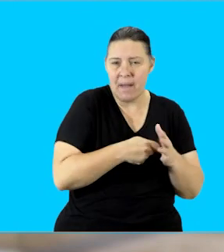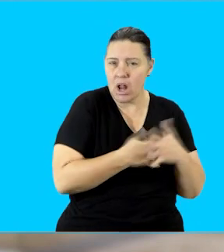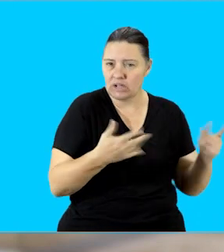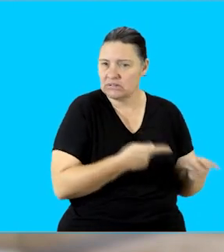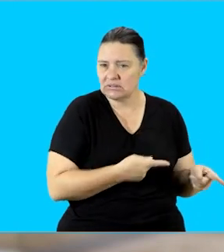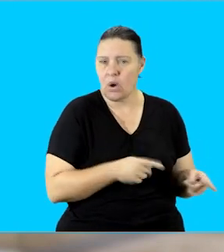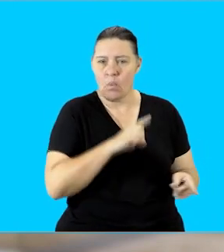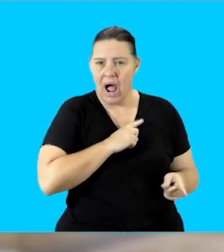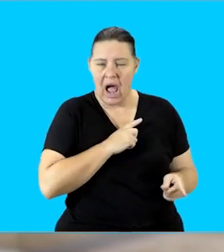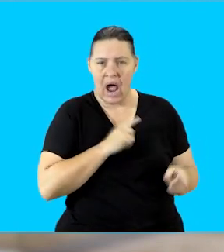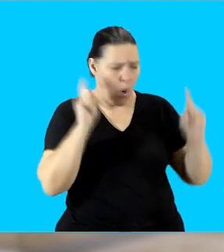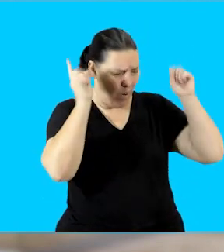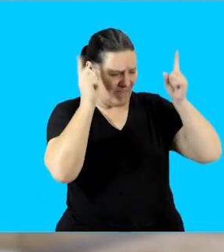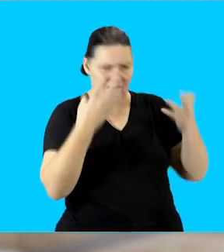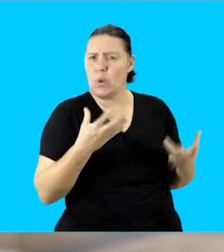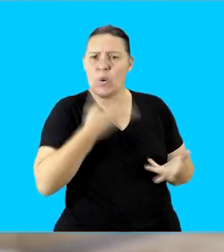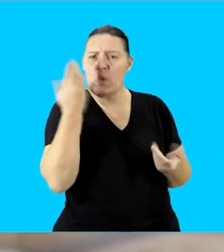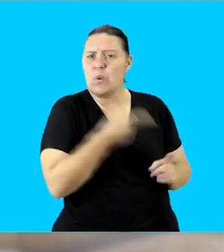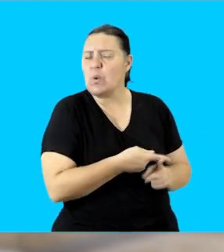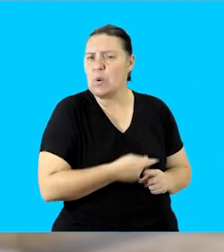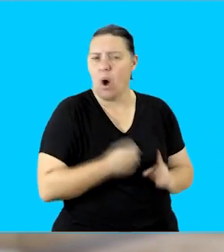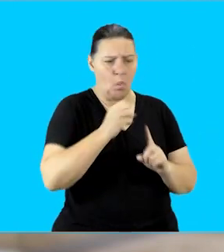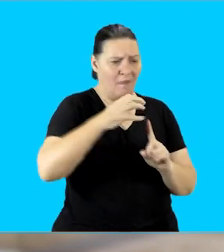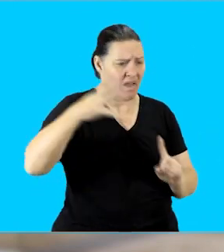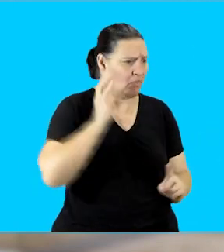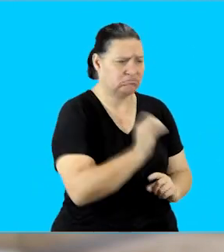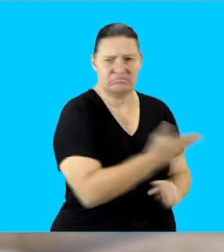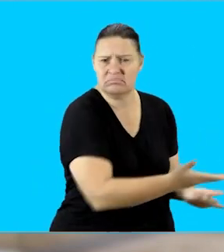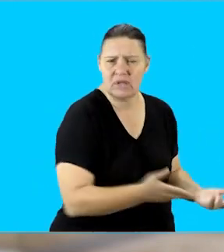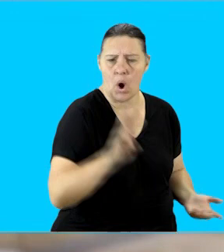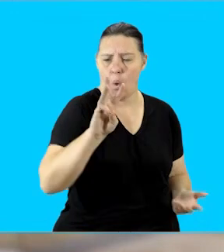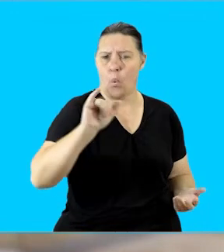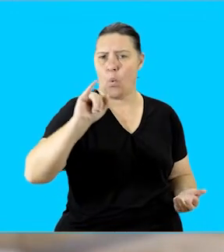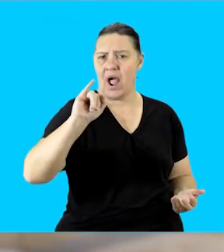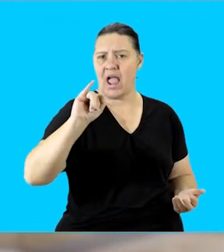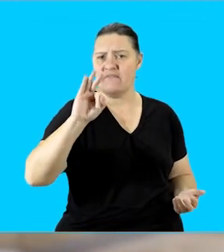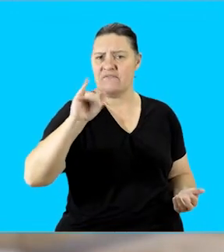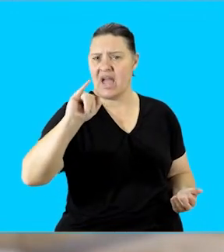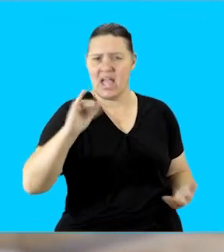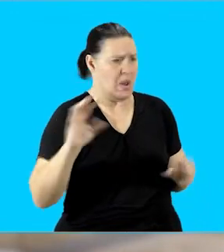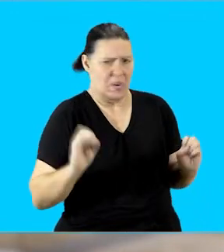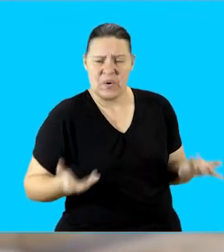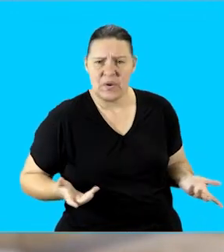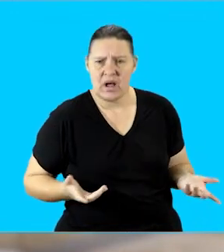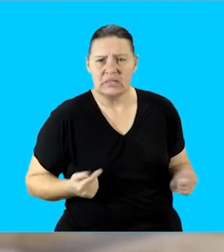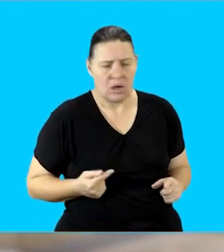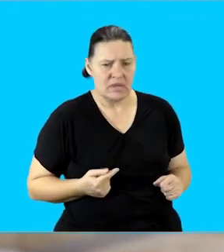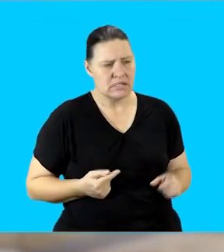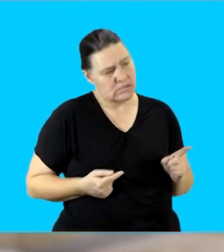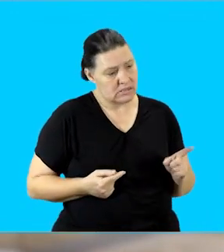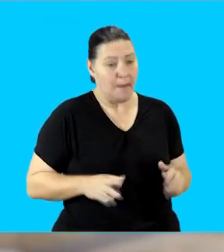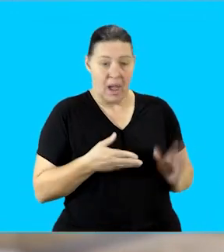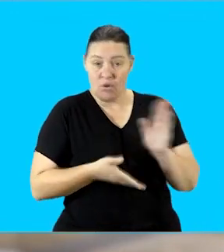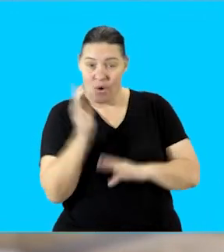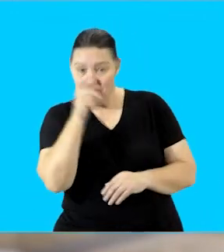don't have Wi-Fi. So some businesses are differentiating their services, their products from other businesses by making sure that